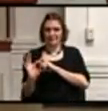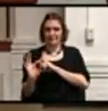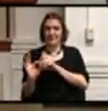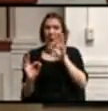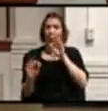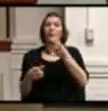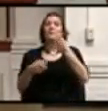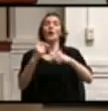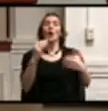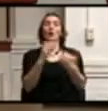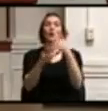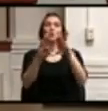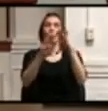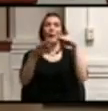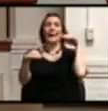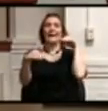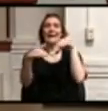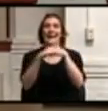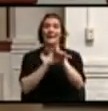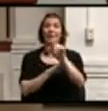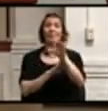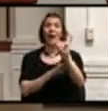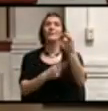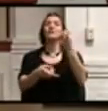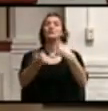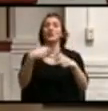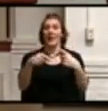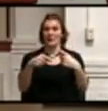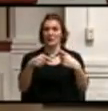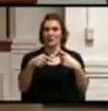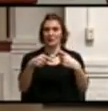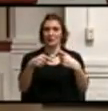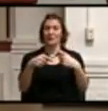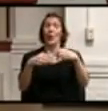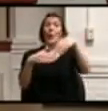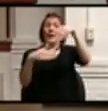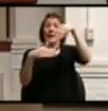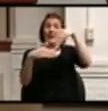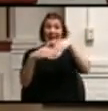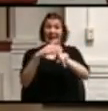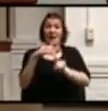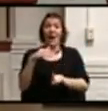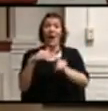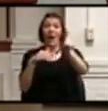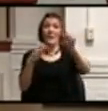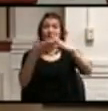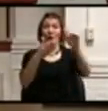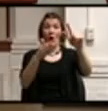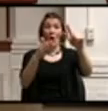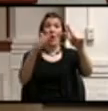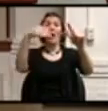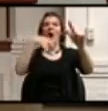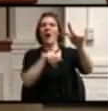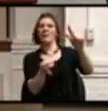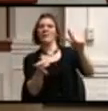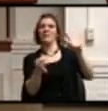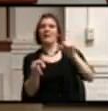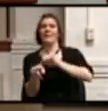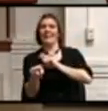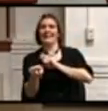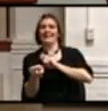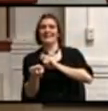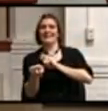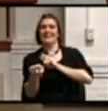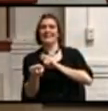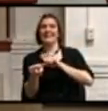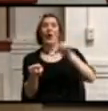create a new entry lobby. This way you get into Town Hall. This way you get into police. Town Hall can